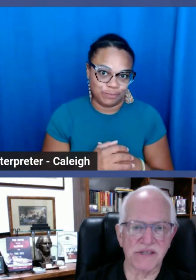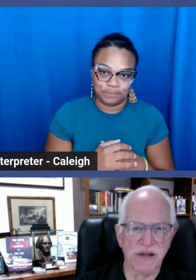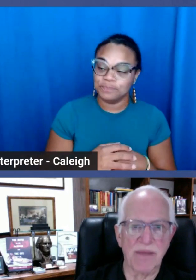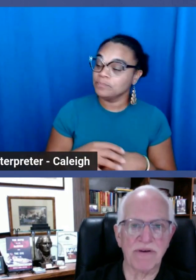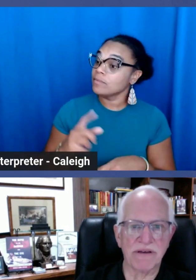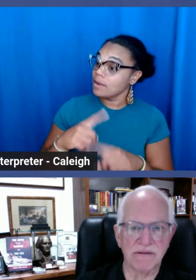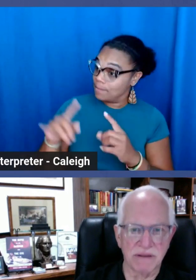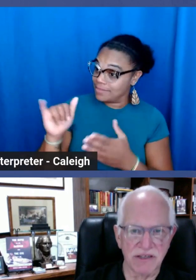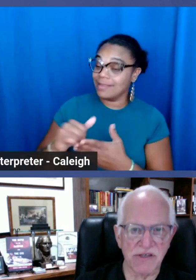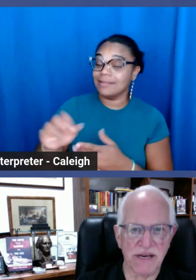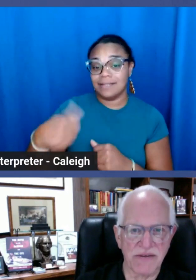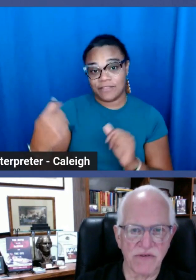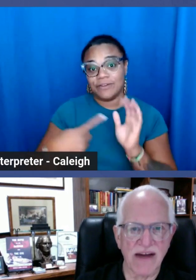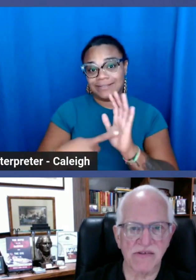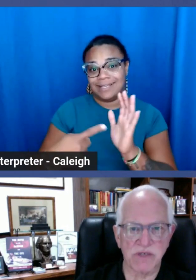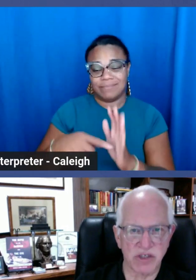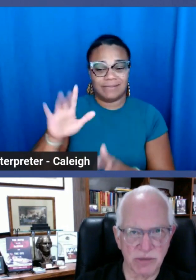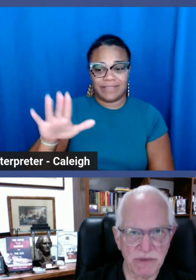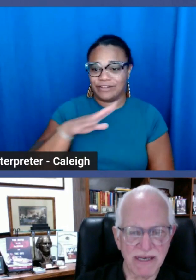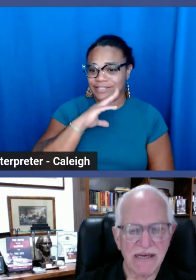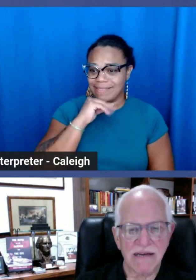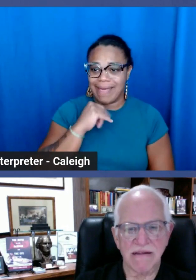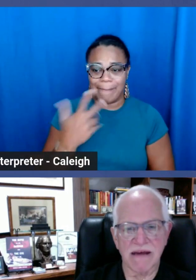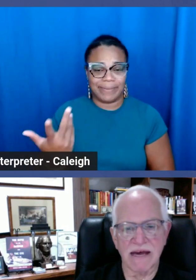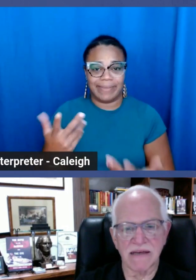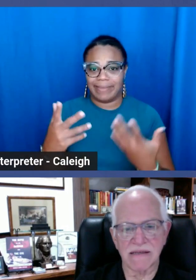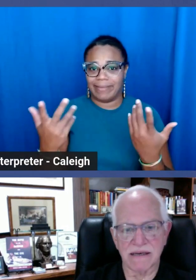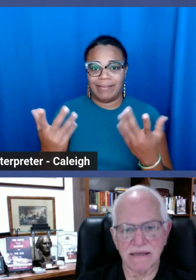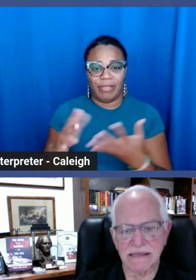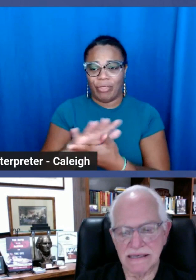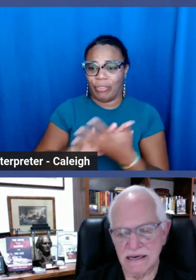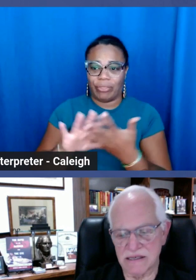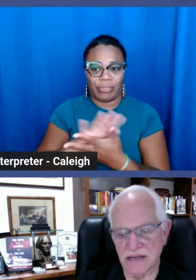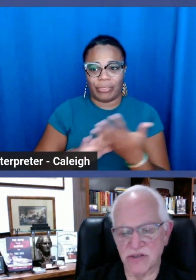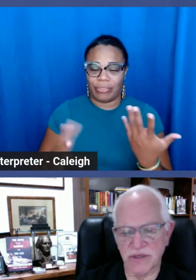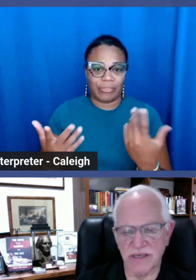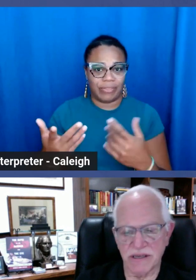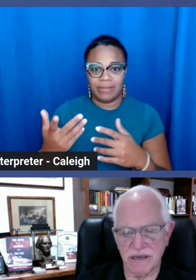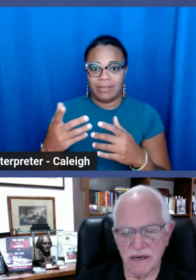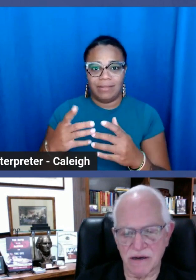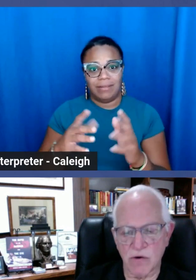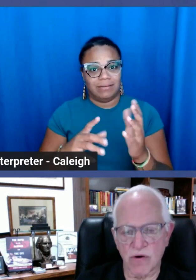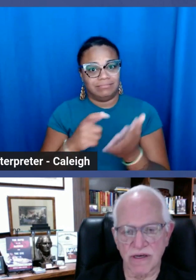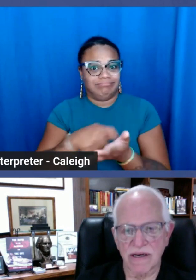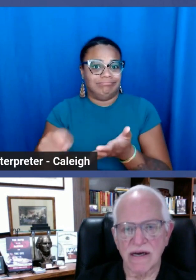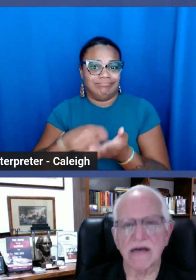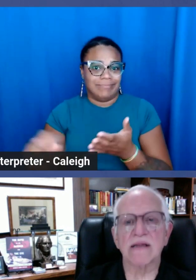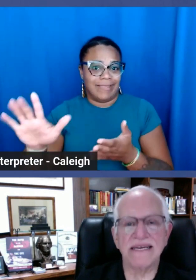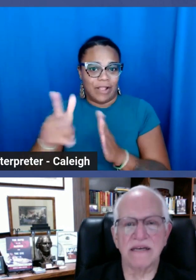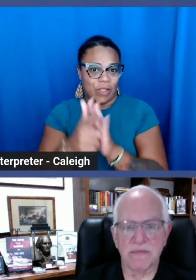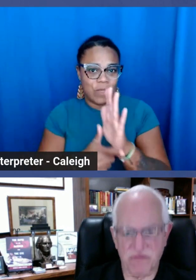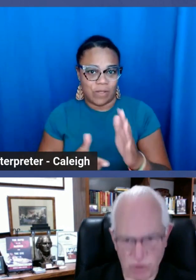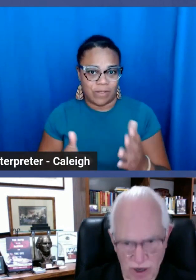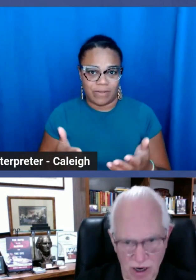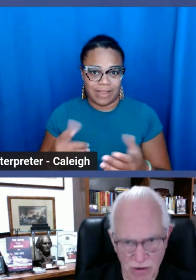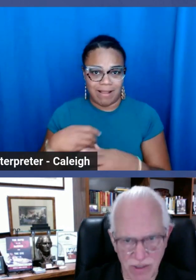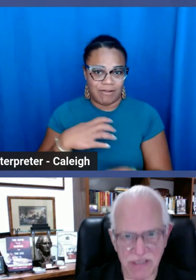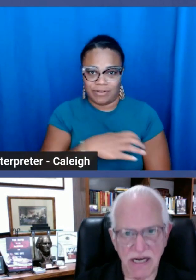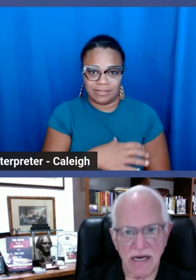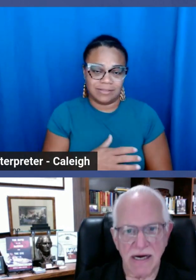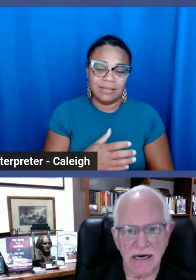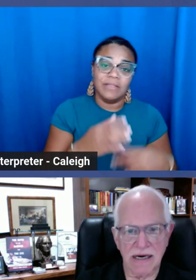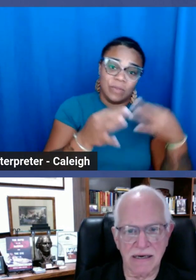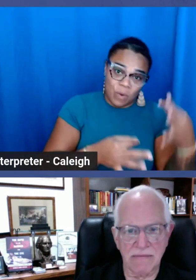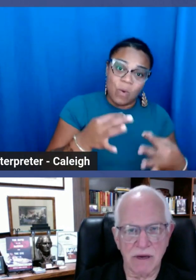this sloppy legislative draftsmanship that essentially the court cleaned up for